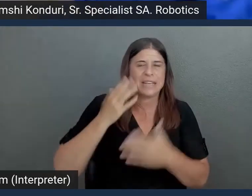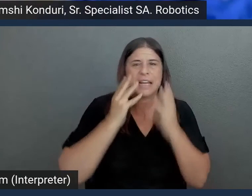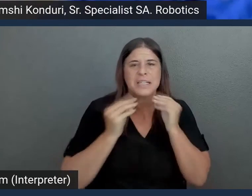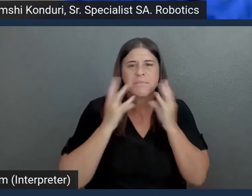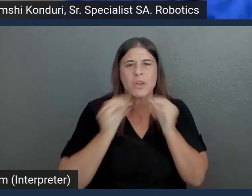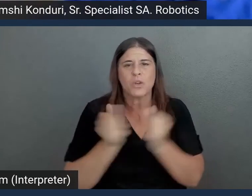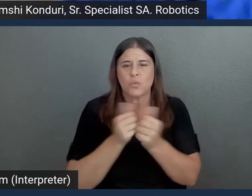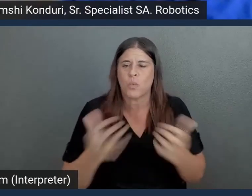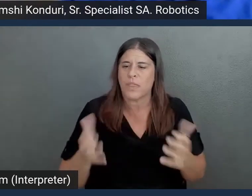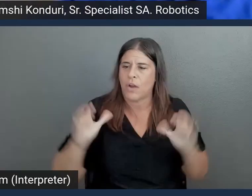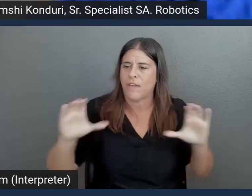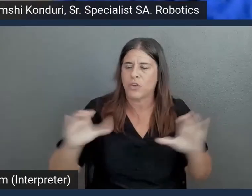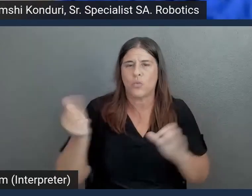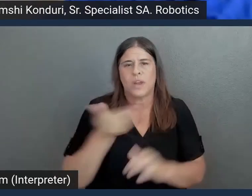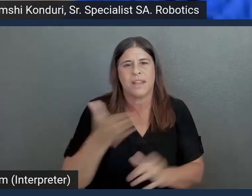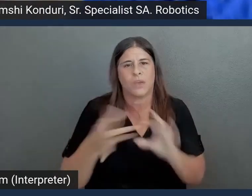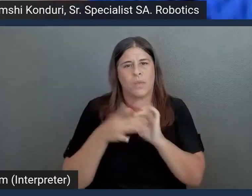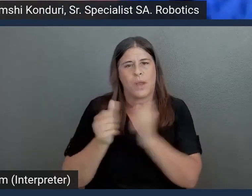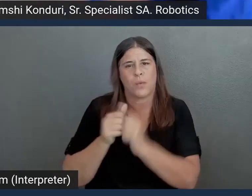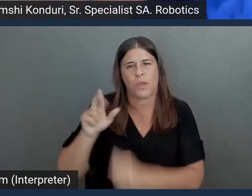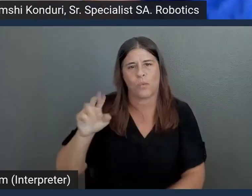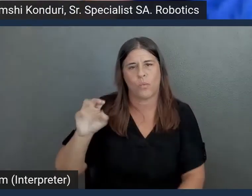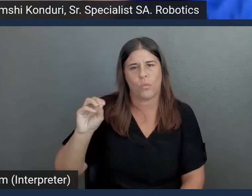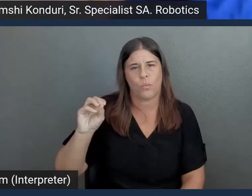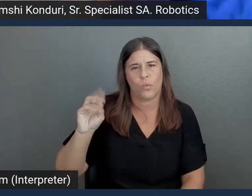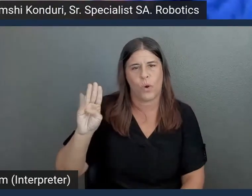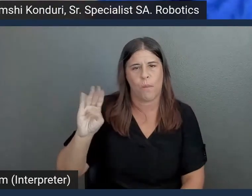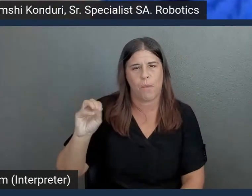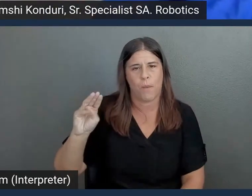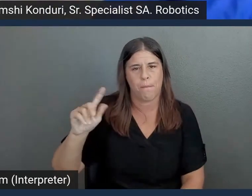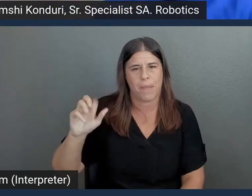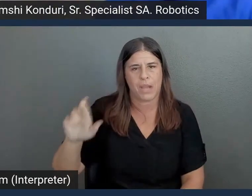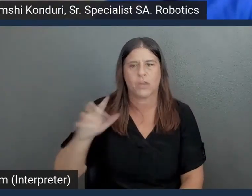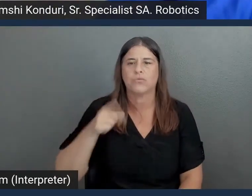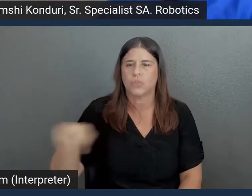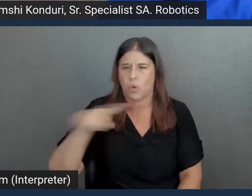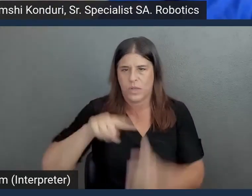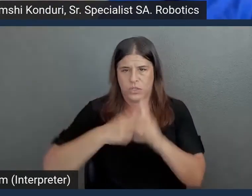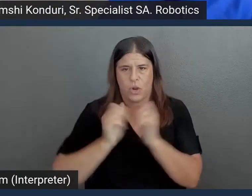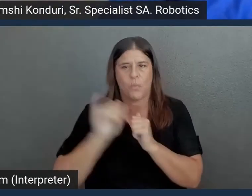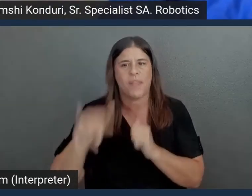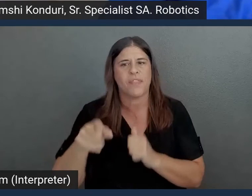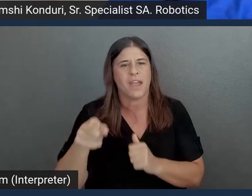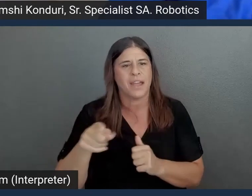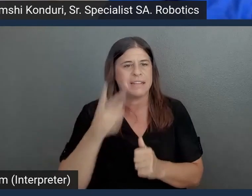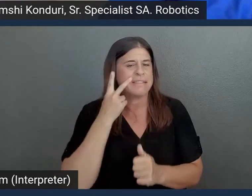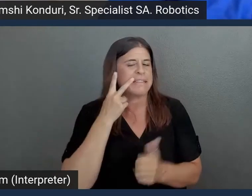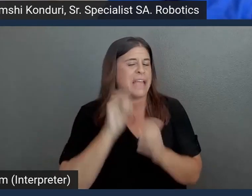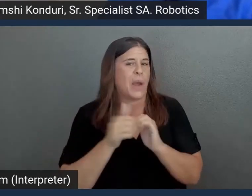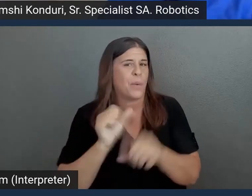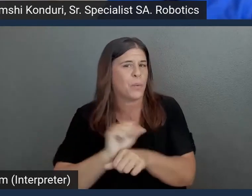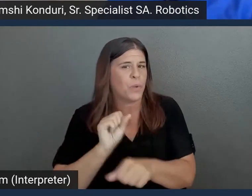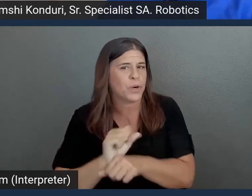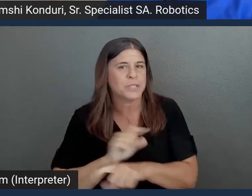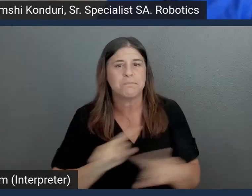to do anything in RoboMaker, I think AWS Deep Racer is one of the places you can start. At least see how it works.